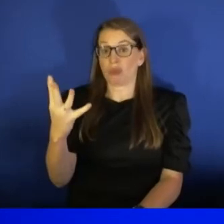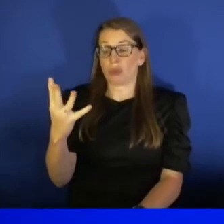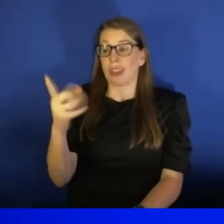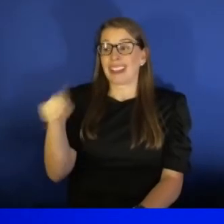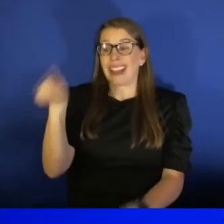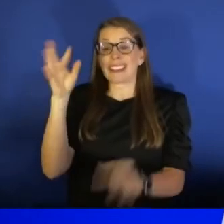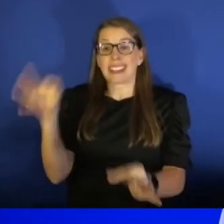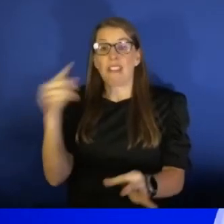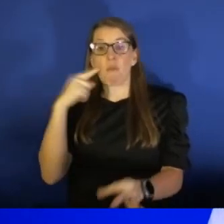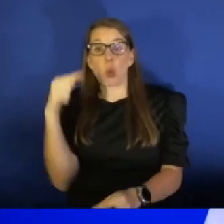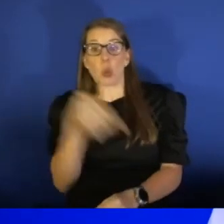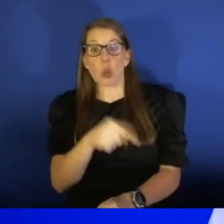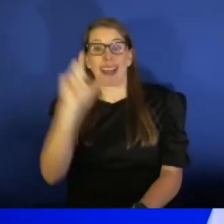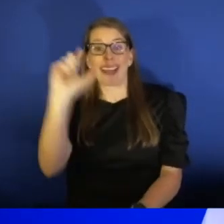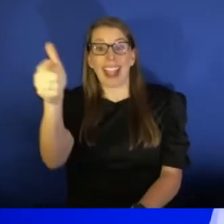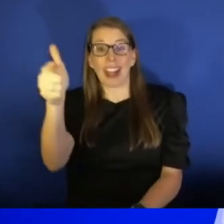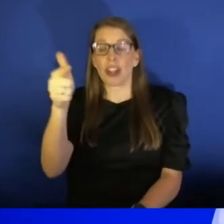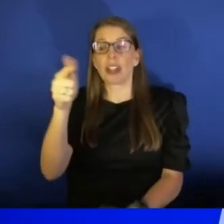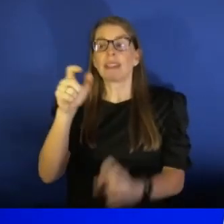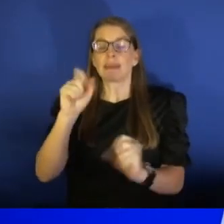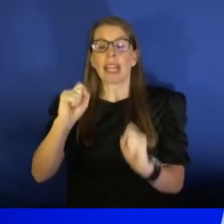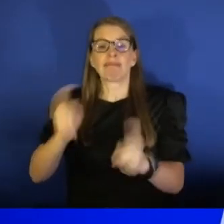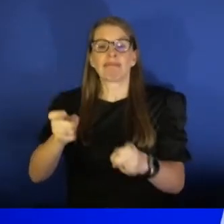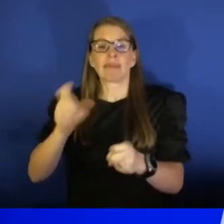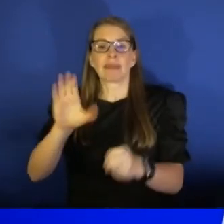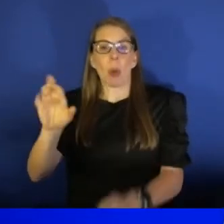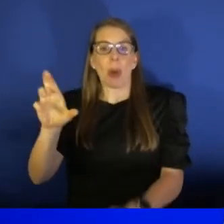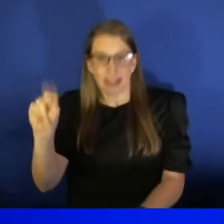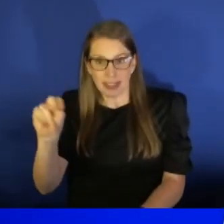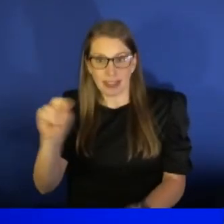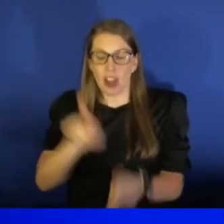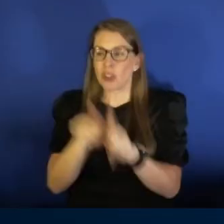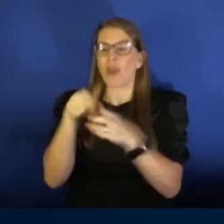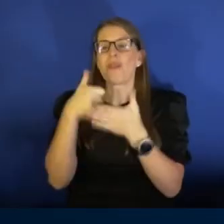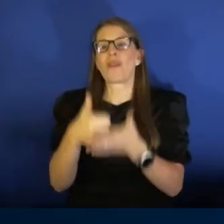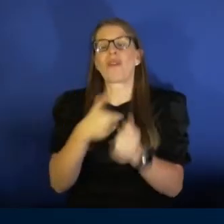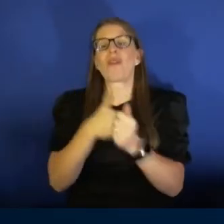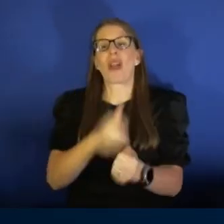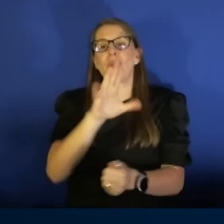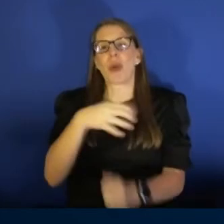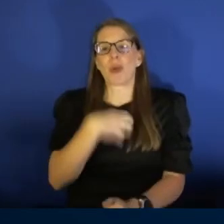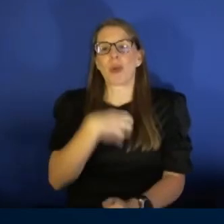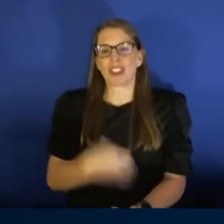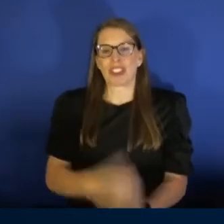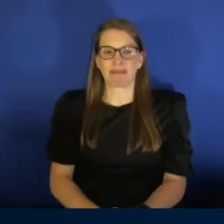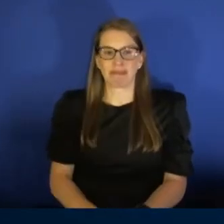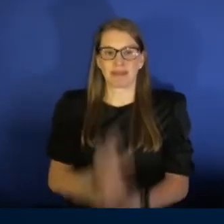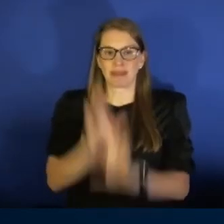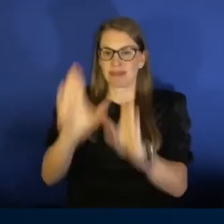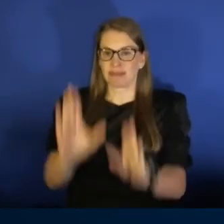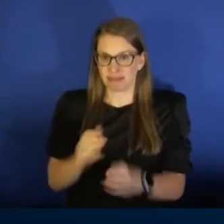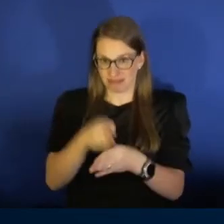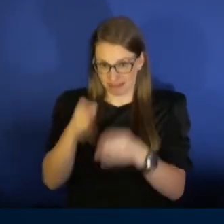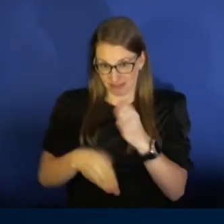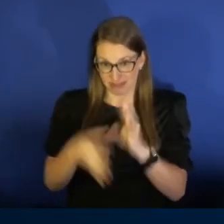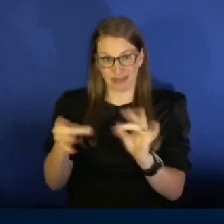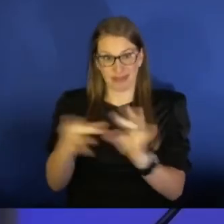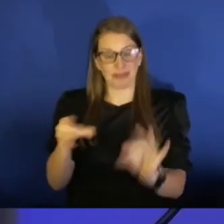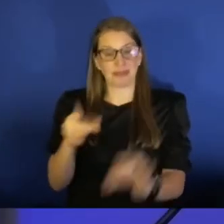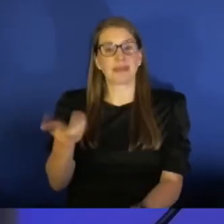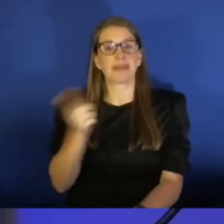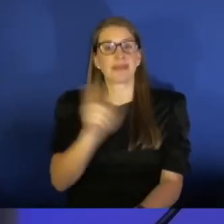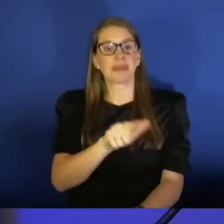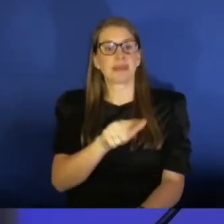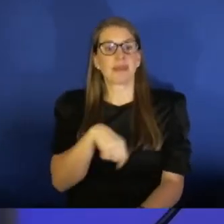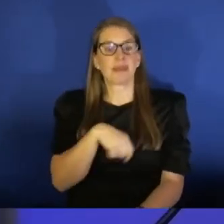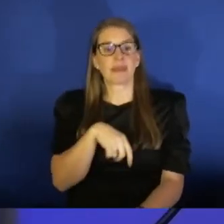for you can do the best thing and really adhere to your wishes. So. Yes. Fantastic. Very nice. Great that's ending awesome. message. Okay. All right, in headlines